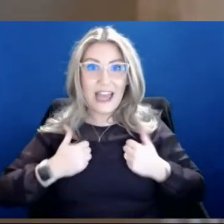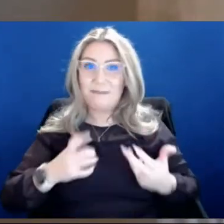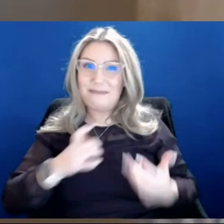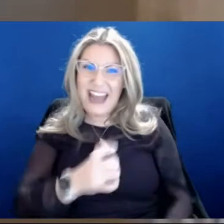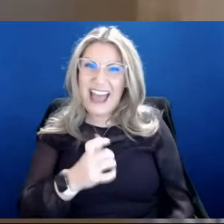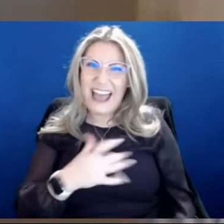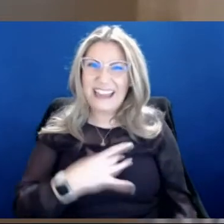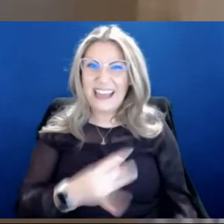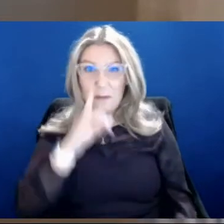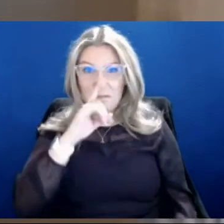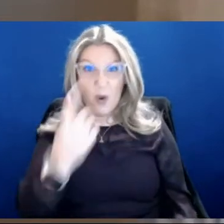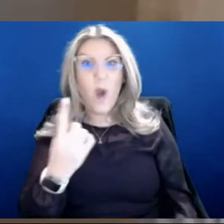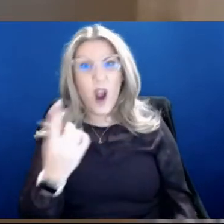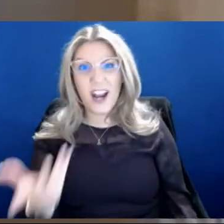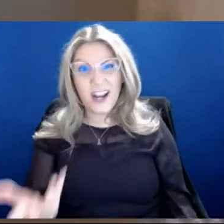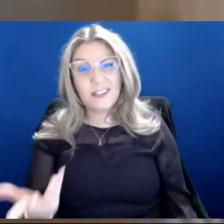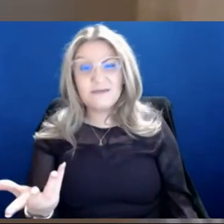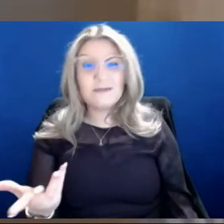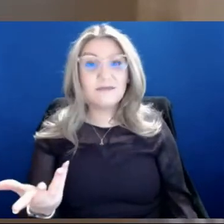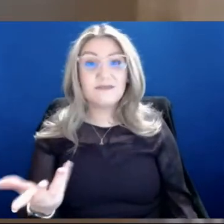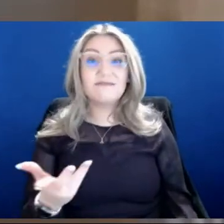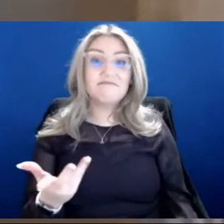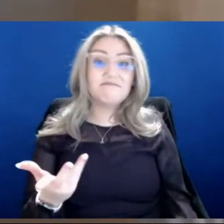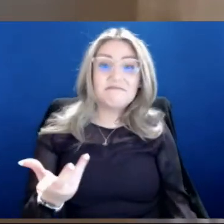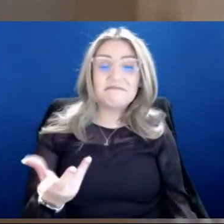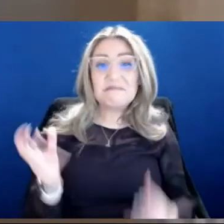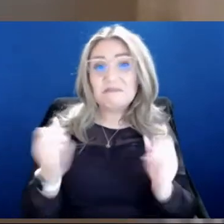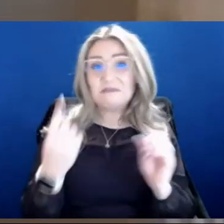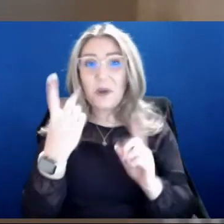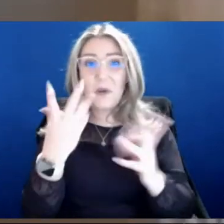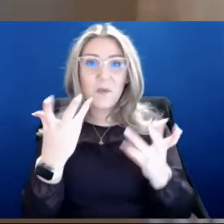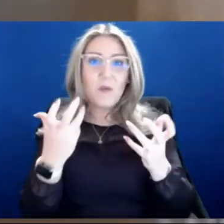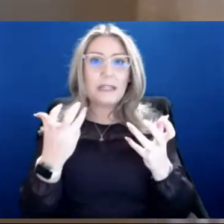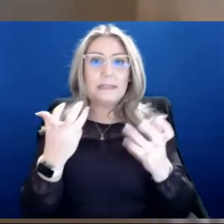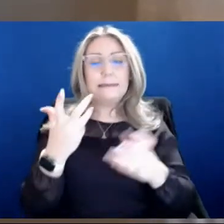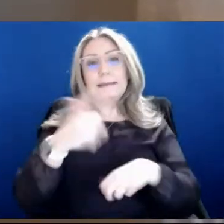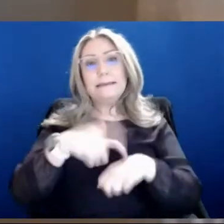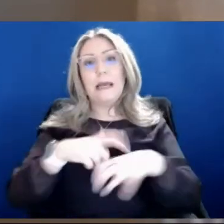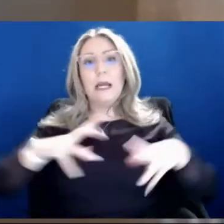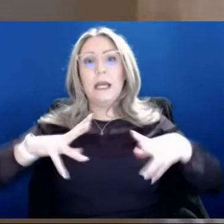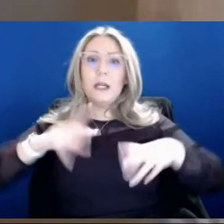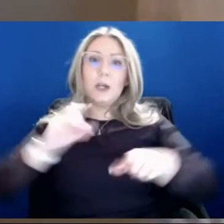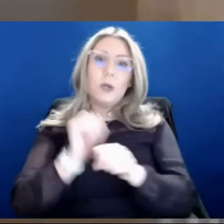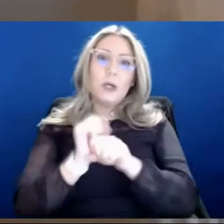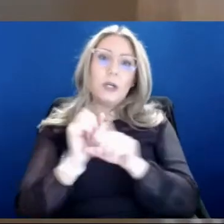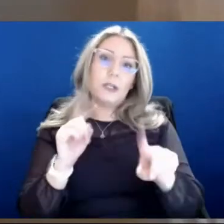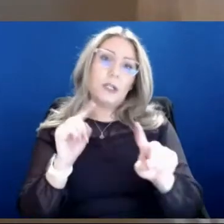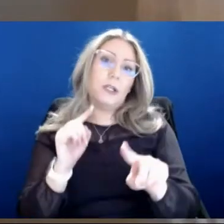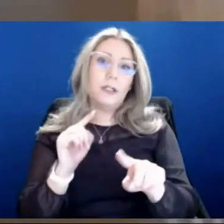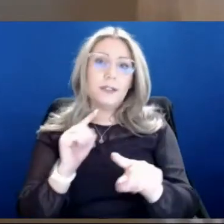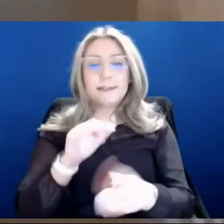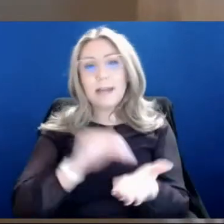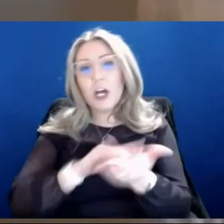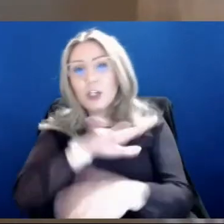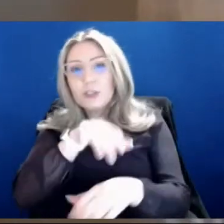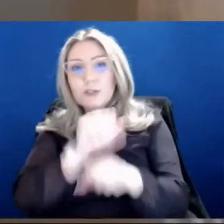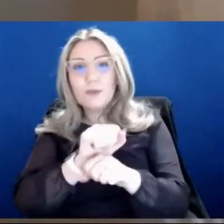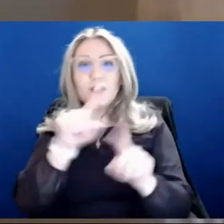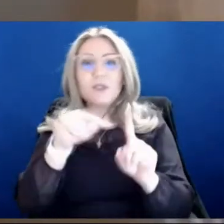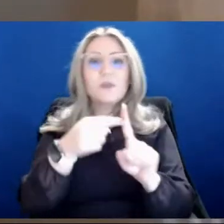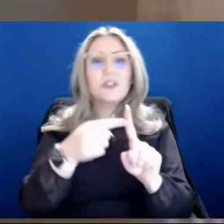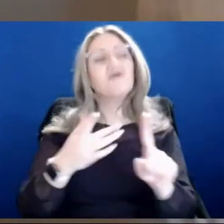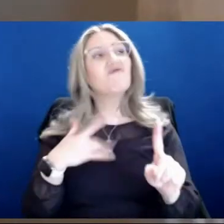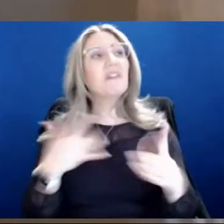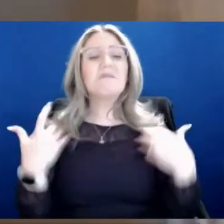So, you know, no one wants to take time off work to go to a doctor's appointment when you look and feel